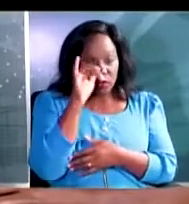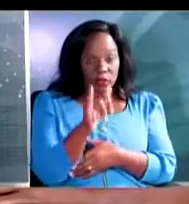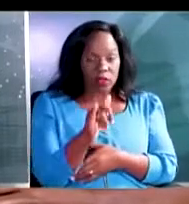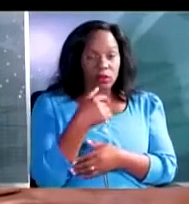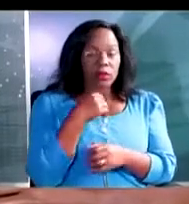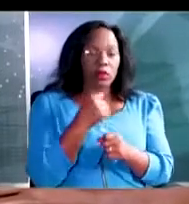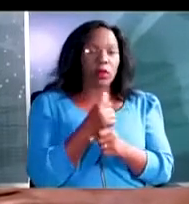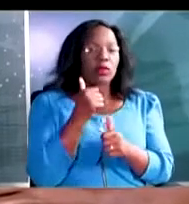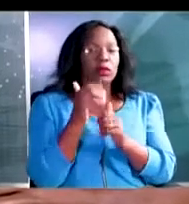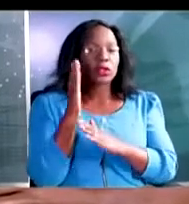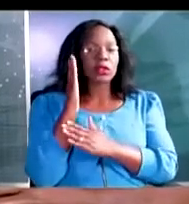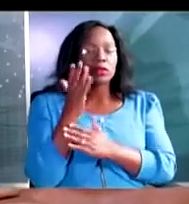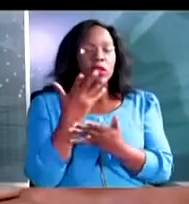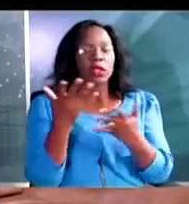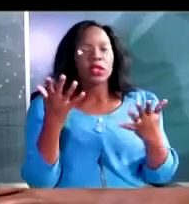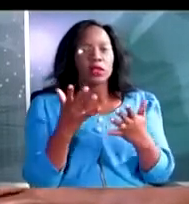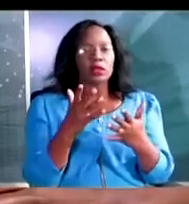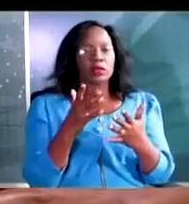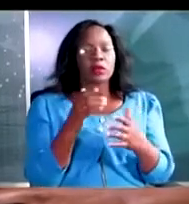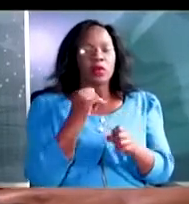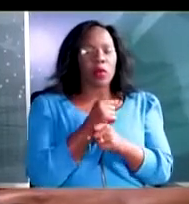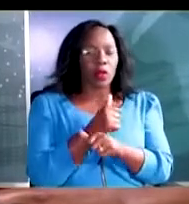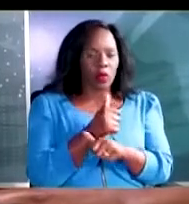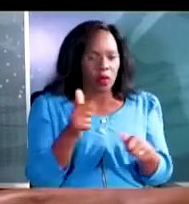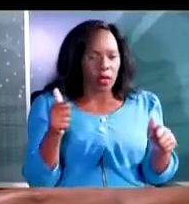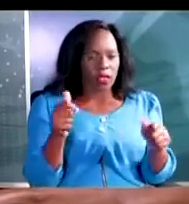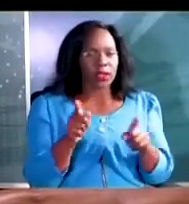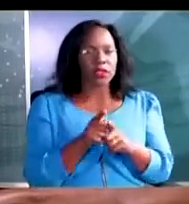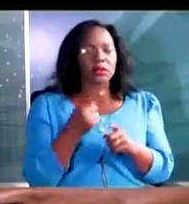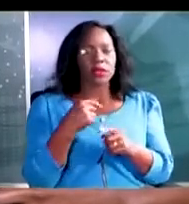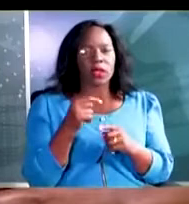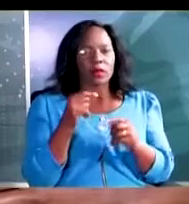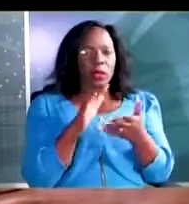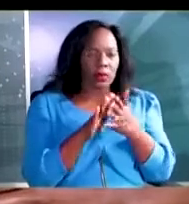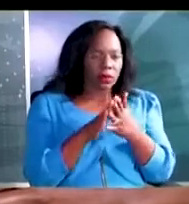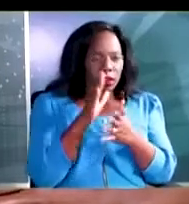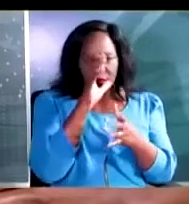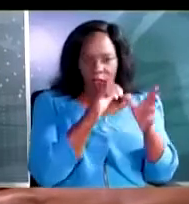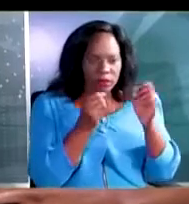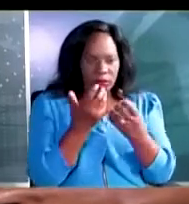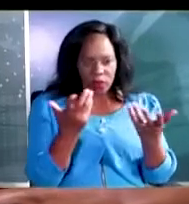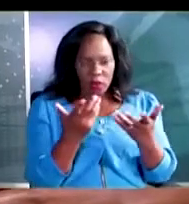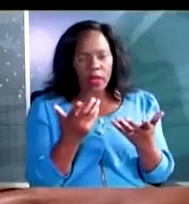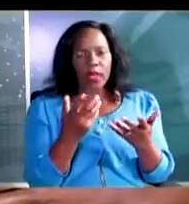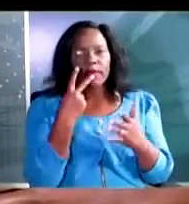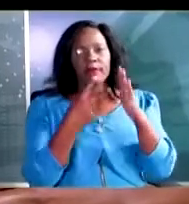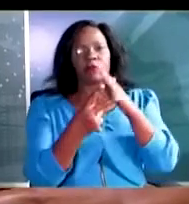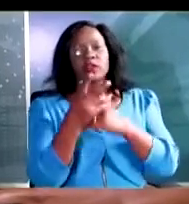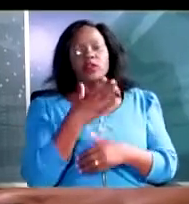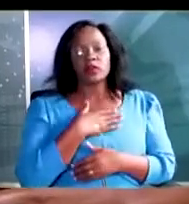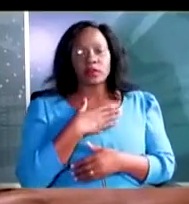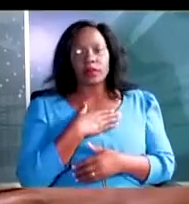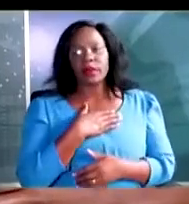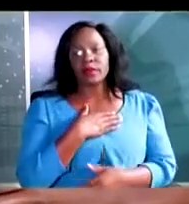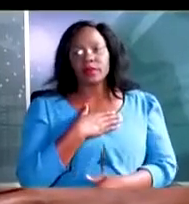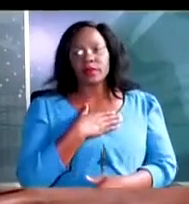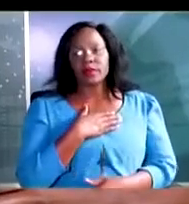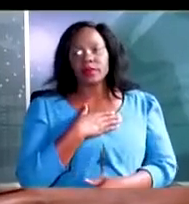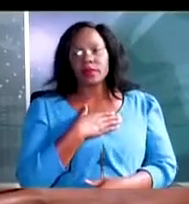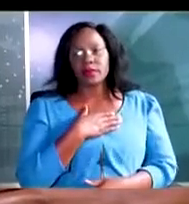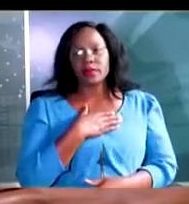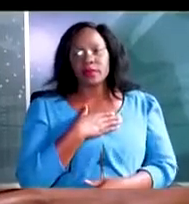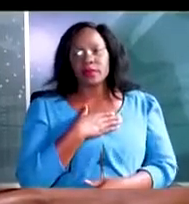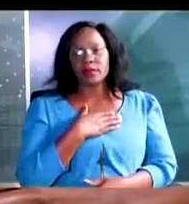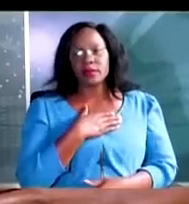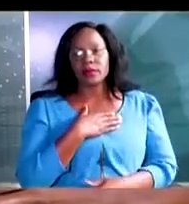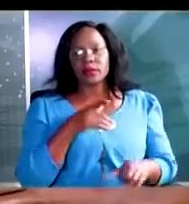which security tools are working effectively, where I have gaps in my vision of what is on wrong in my network,